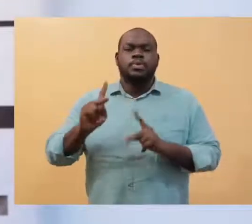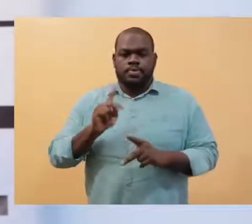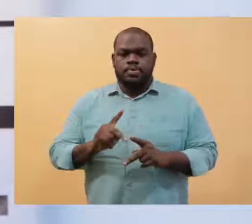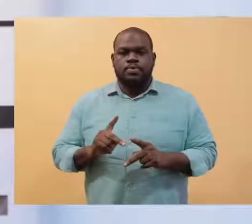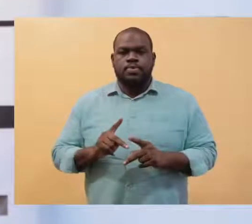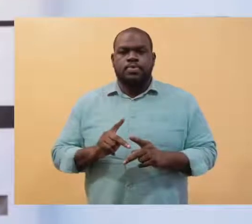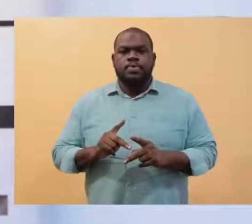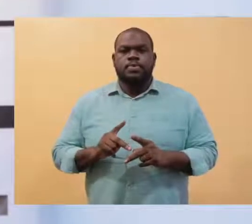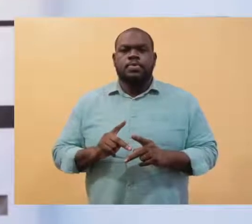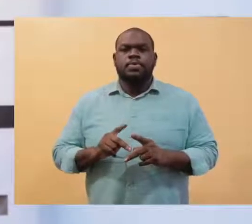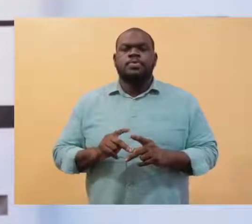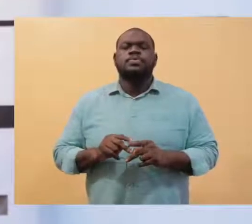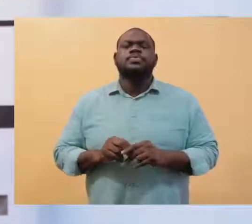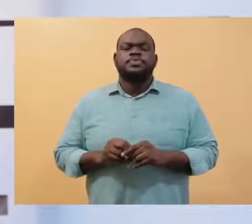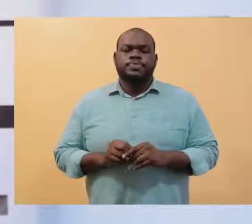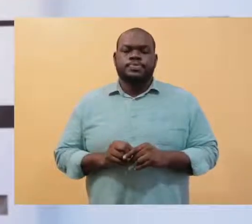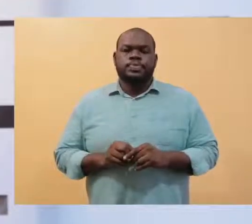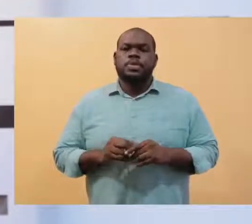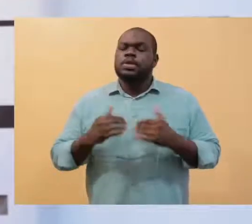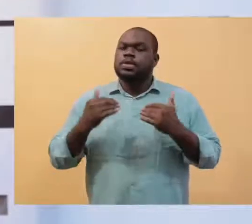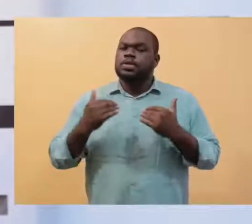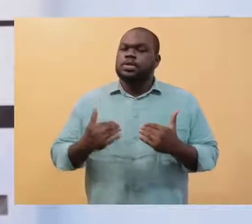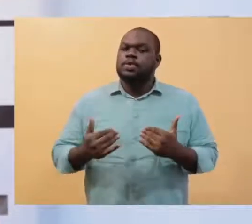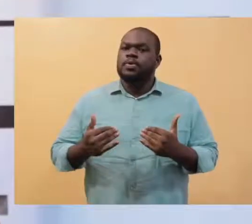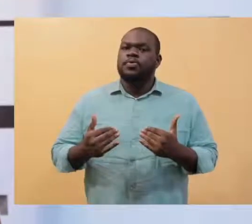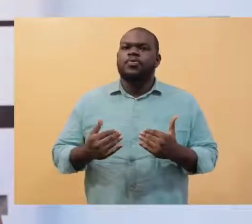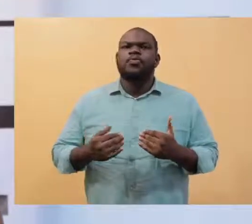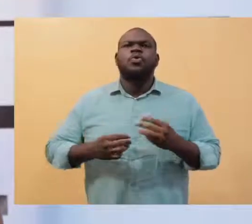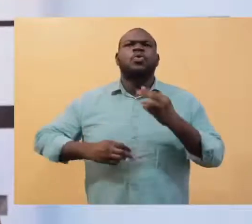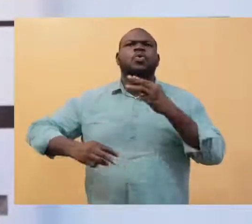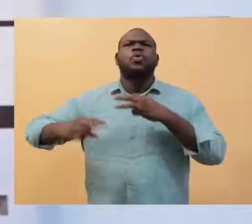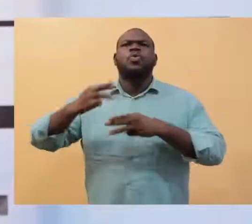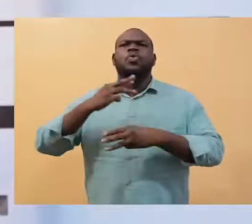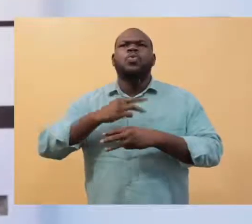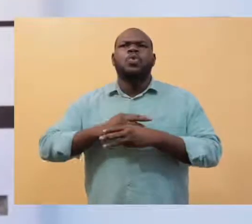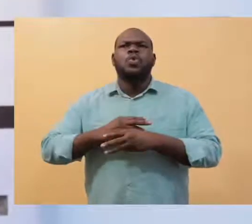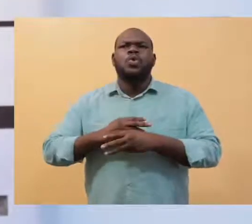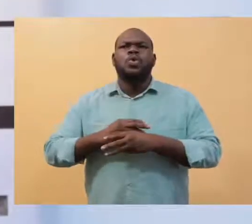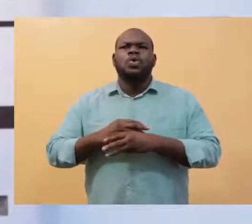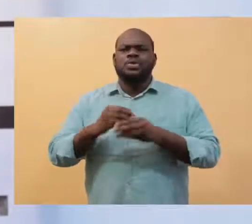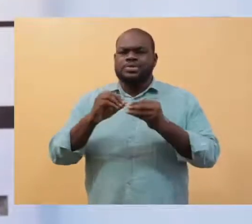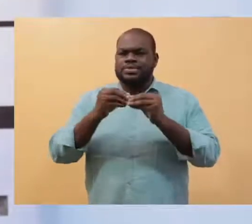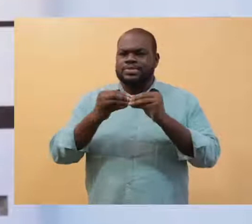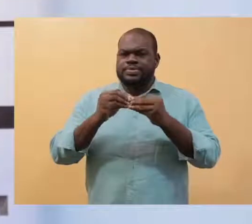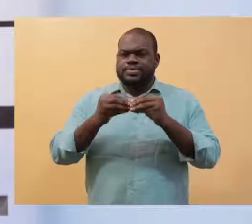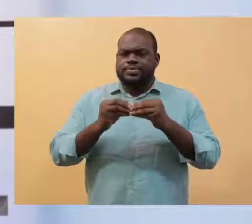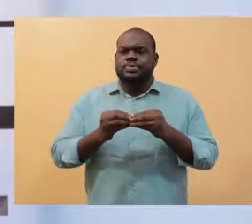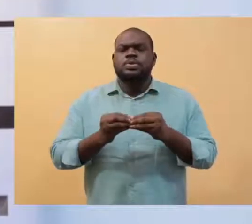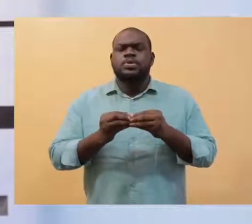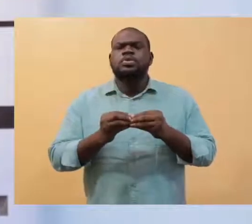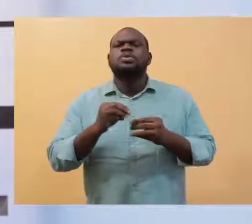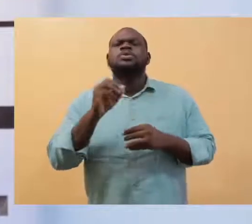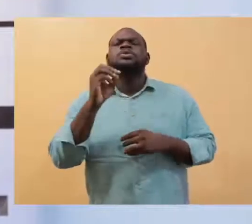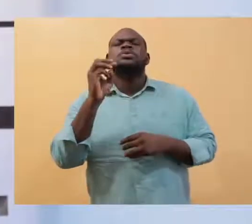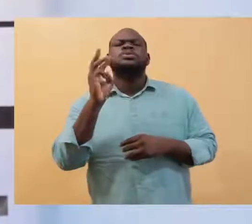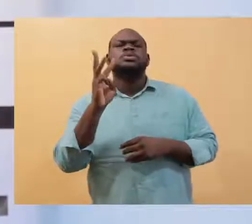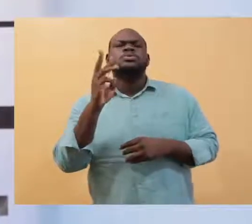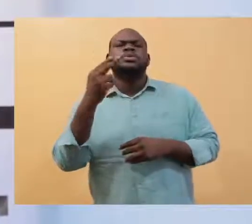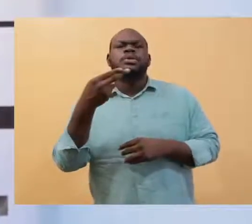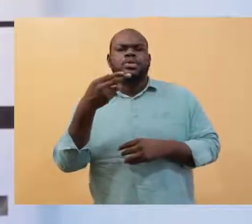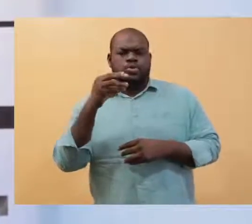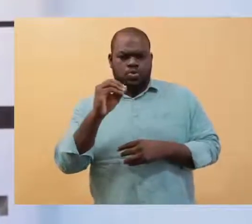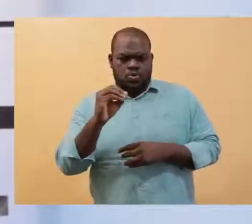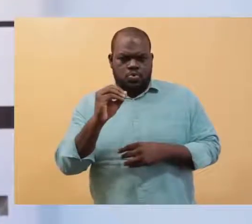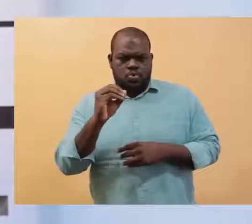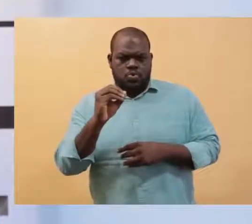2,386 being negative. Now for the global statistics. According to the World Health Organization, the